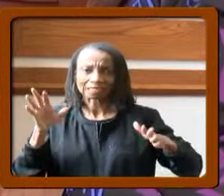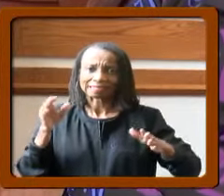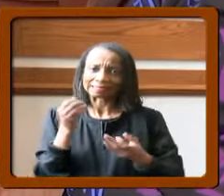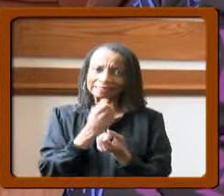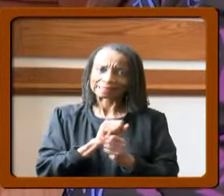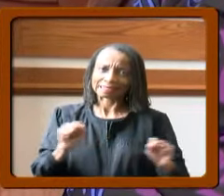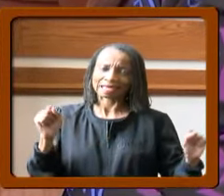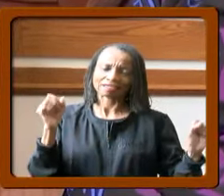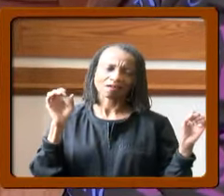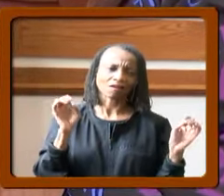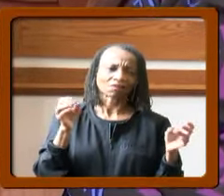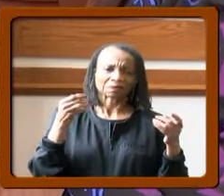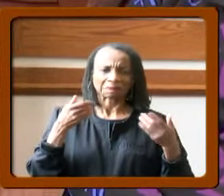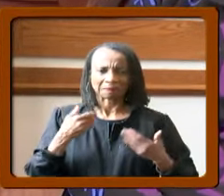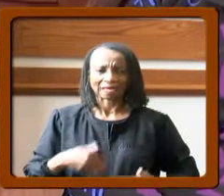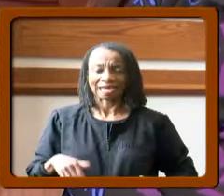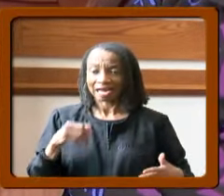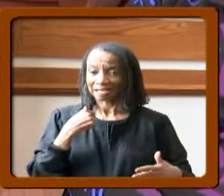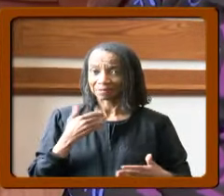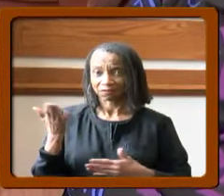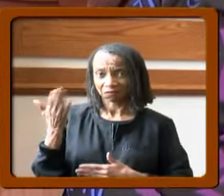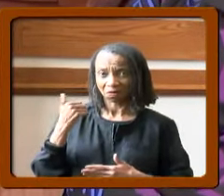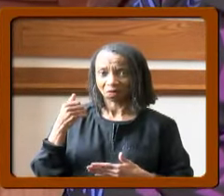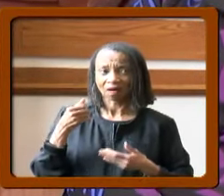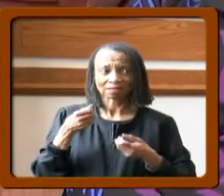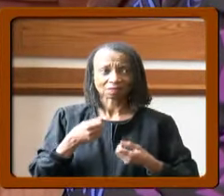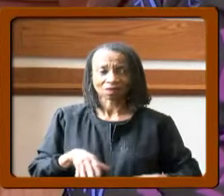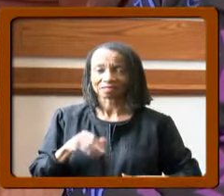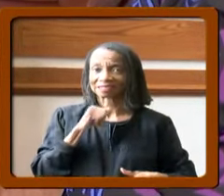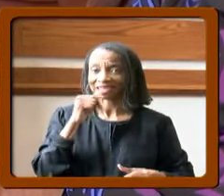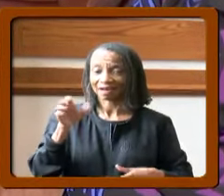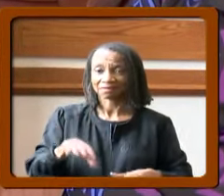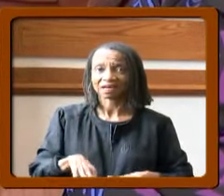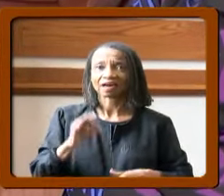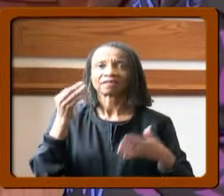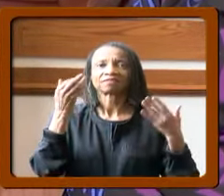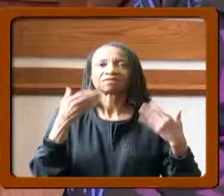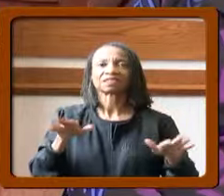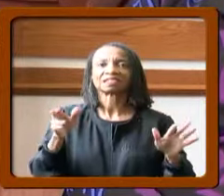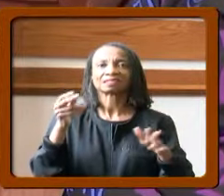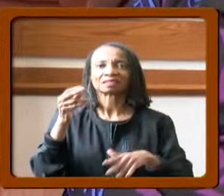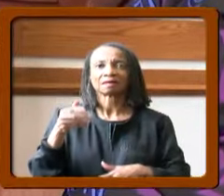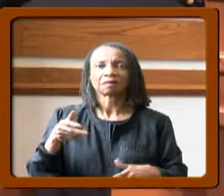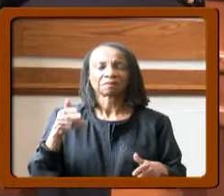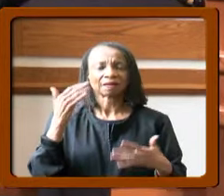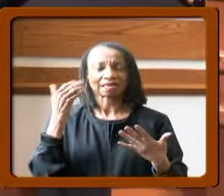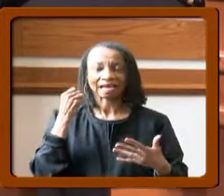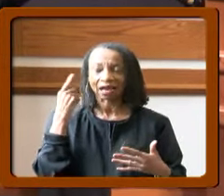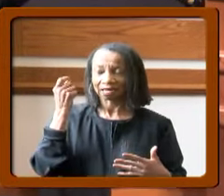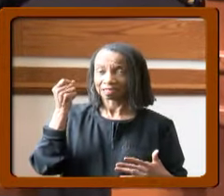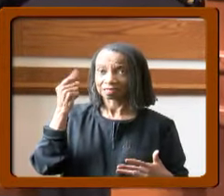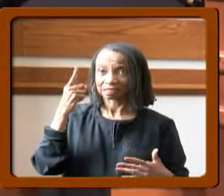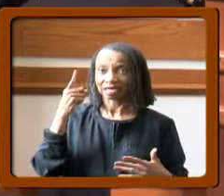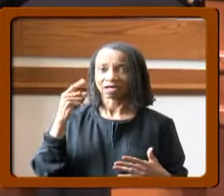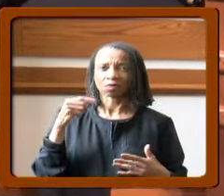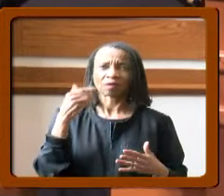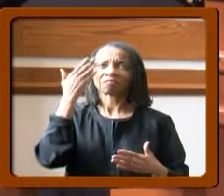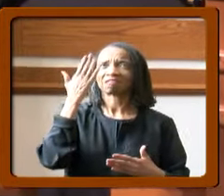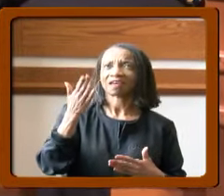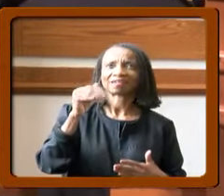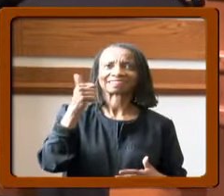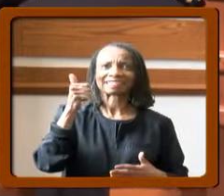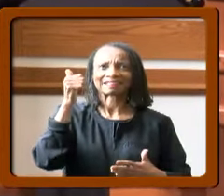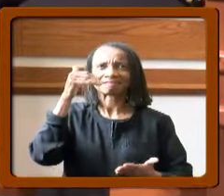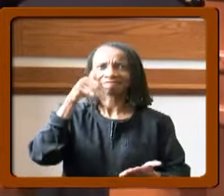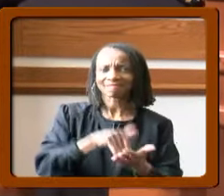once was lost, but now I'm found. Was blind, but now I see. when we've been there 10,000